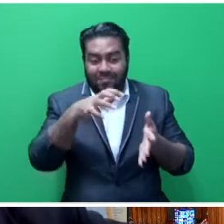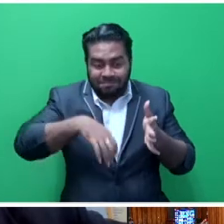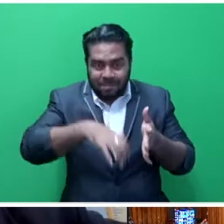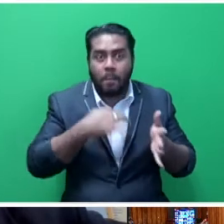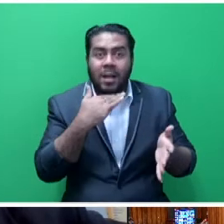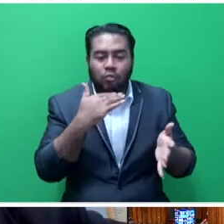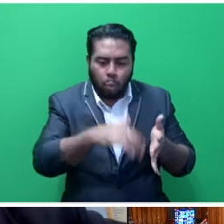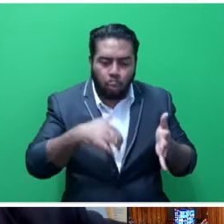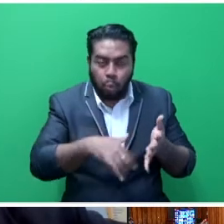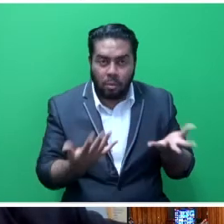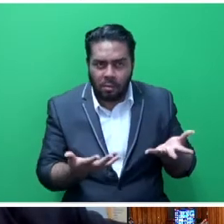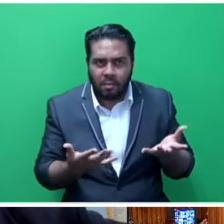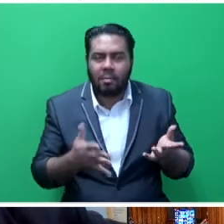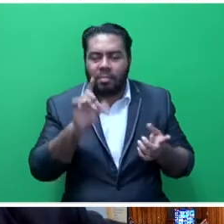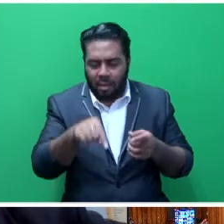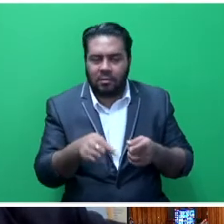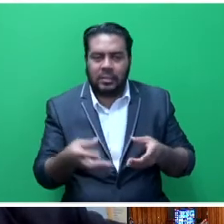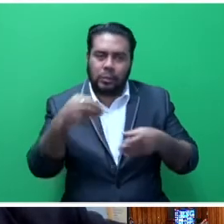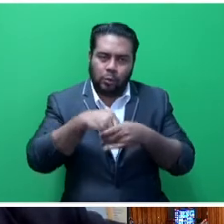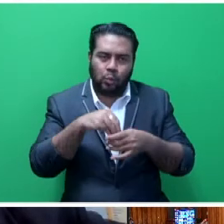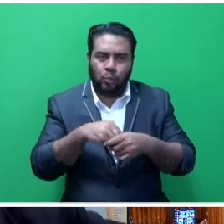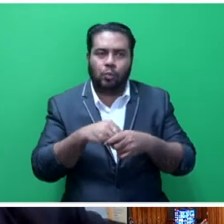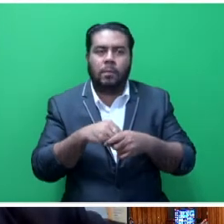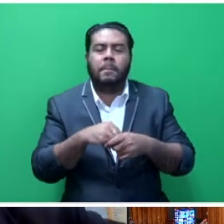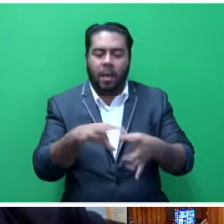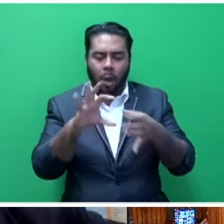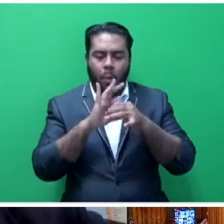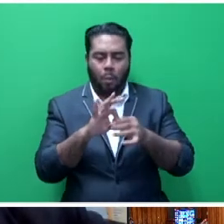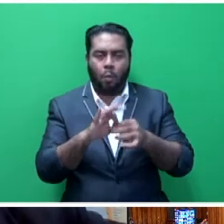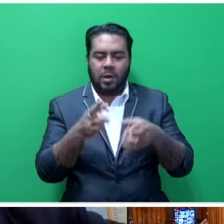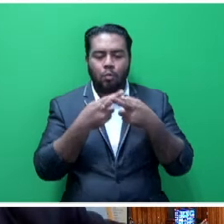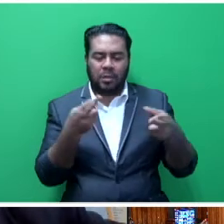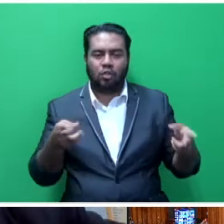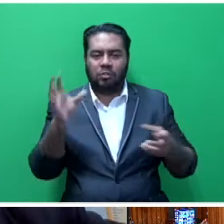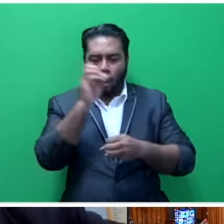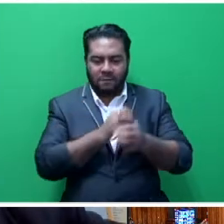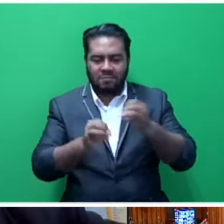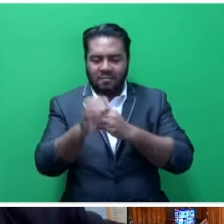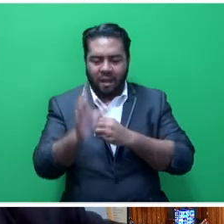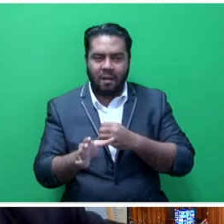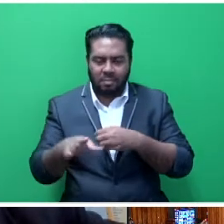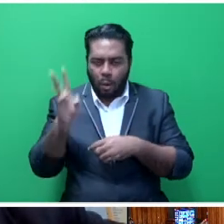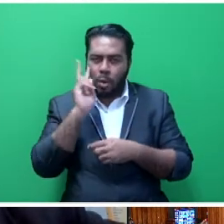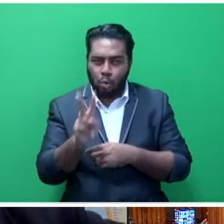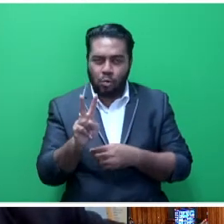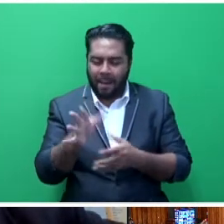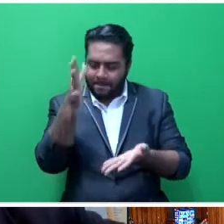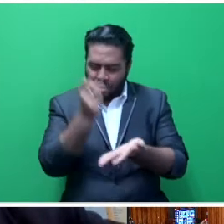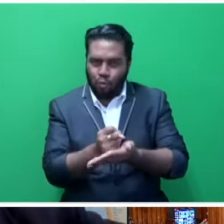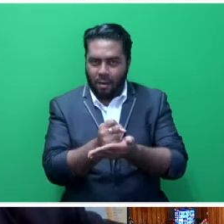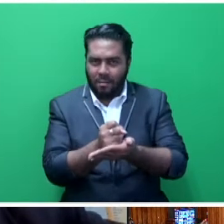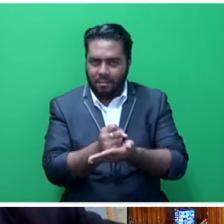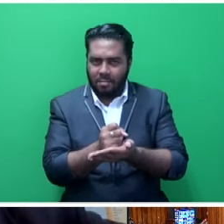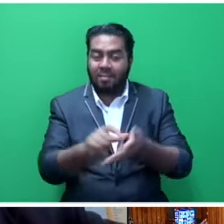is being extracted, that is looked by our own resource officers. They will look and make sure also that